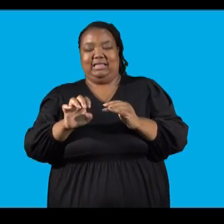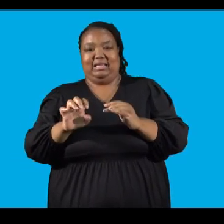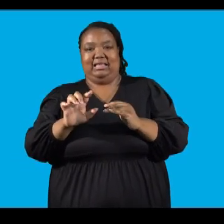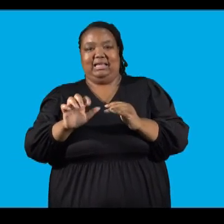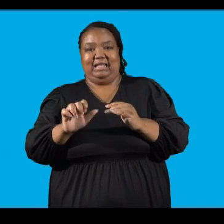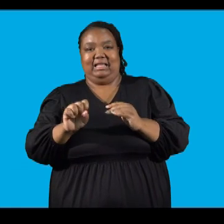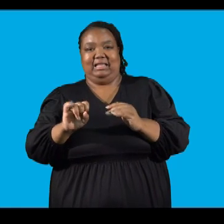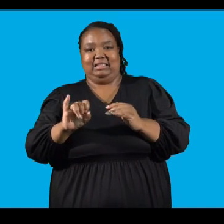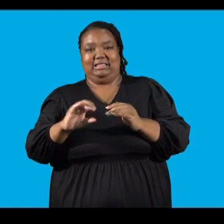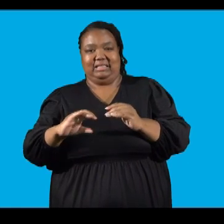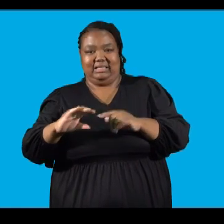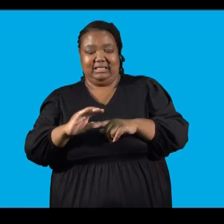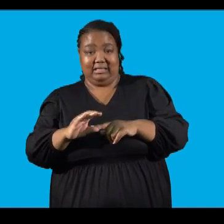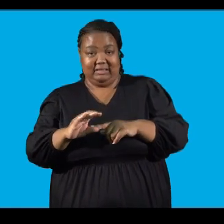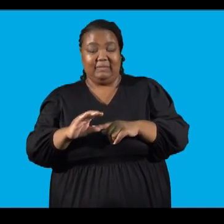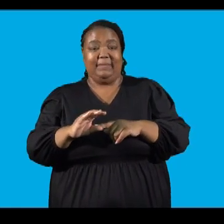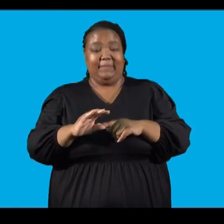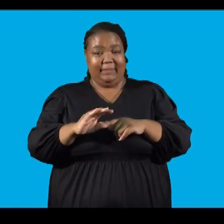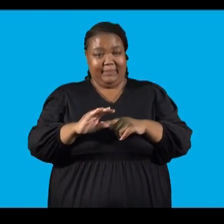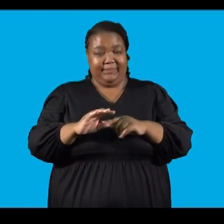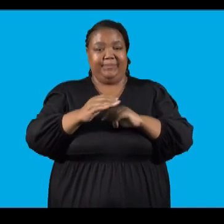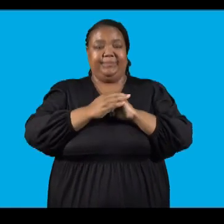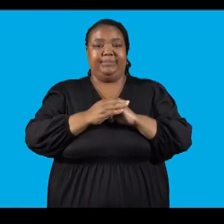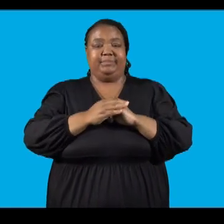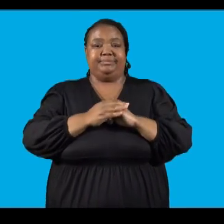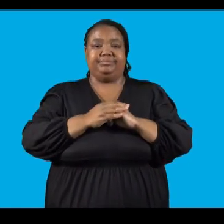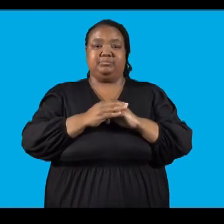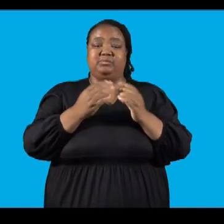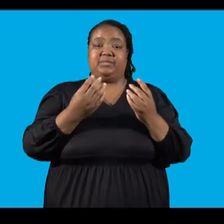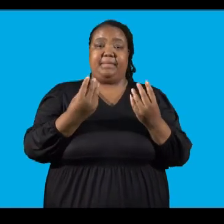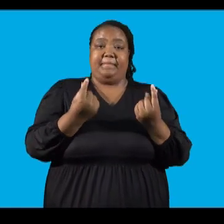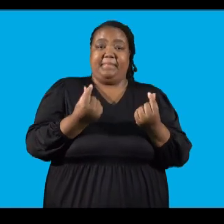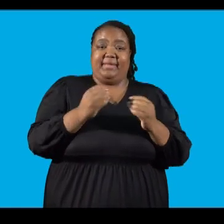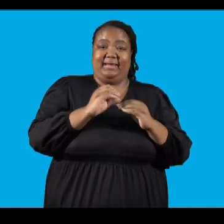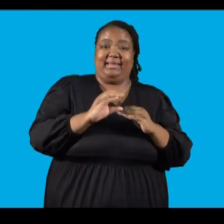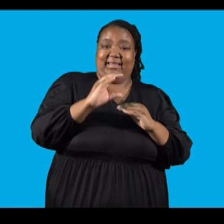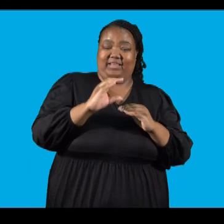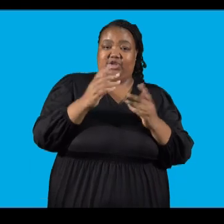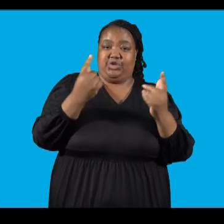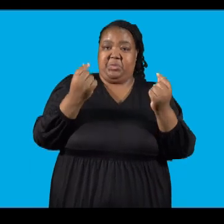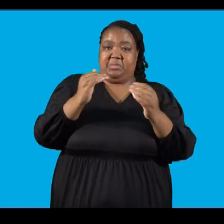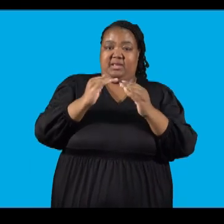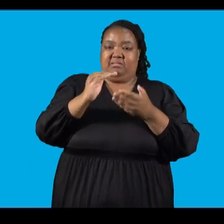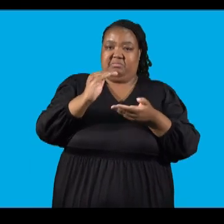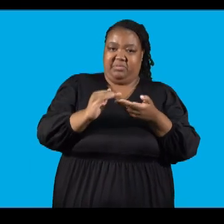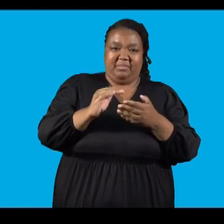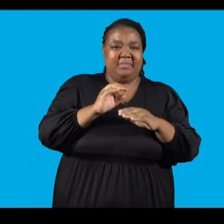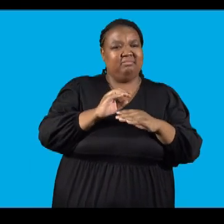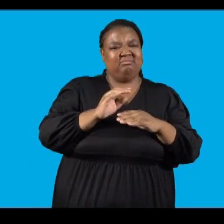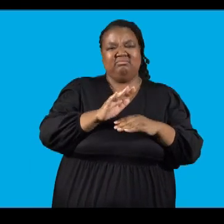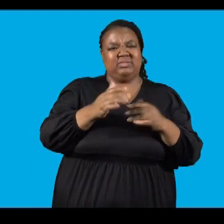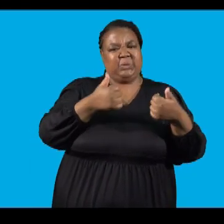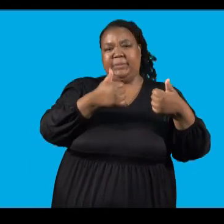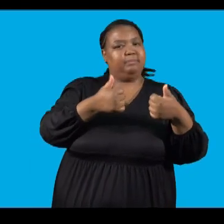inelastic. So, it is not advisable for them to increase the price or decrease